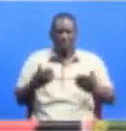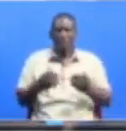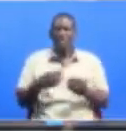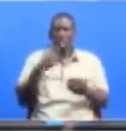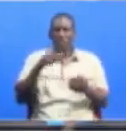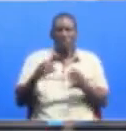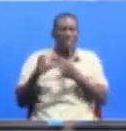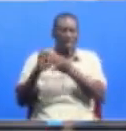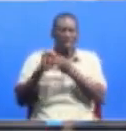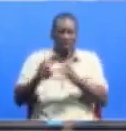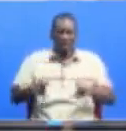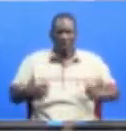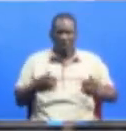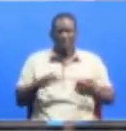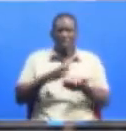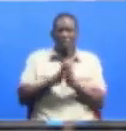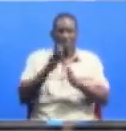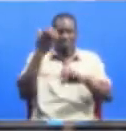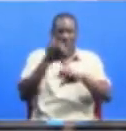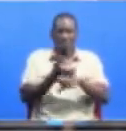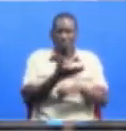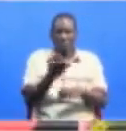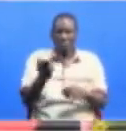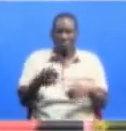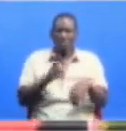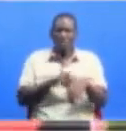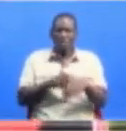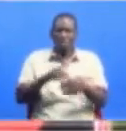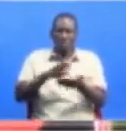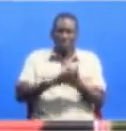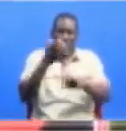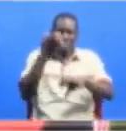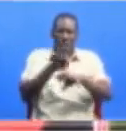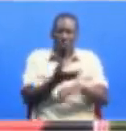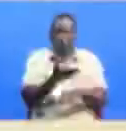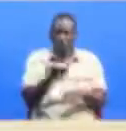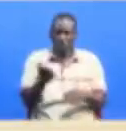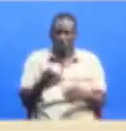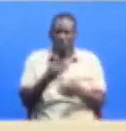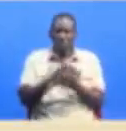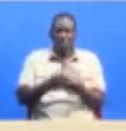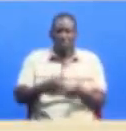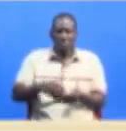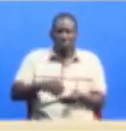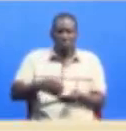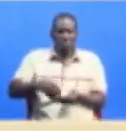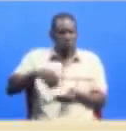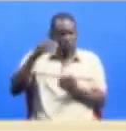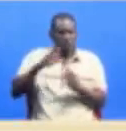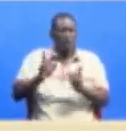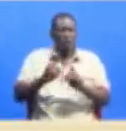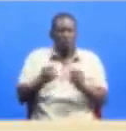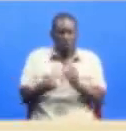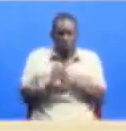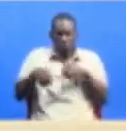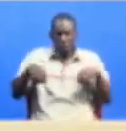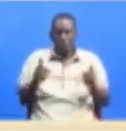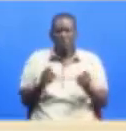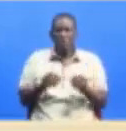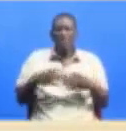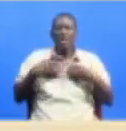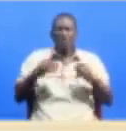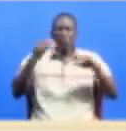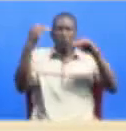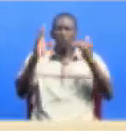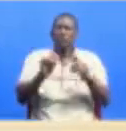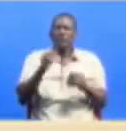ya kitraditionali, inakuwa ngumu kwao. Wakati tapokuwa ngumu kwa utapata watoto wengine hawezi jieleza. Health experts and elders have